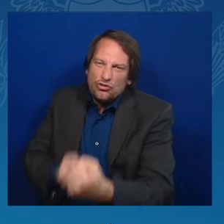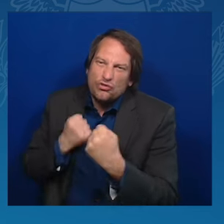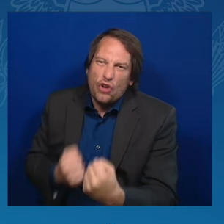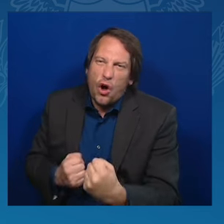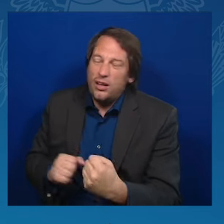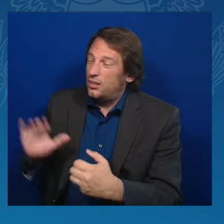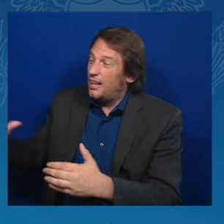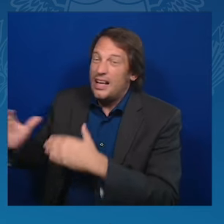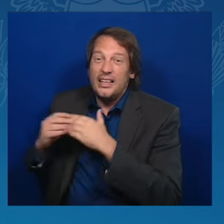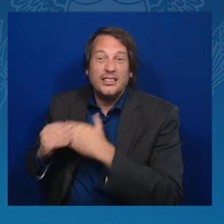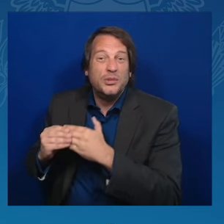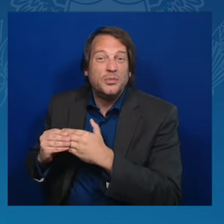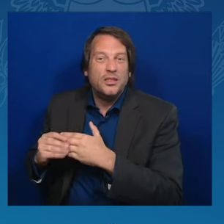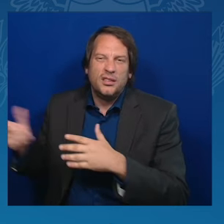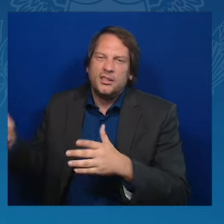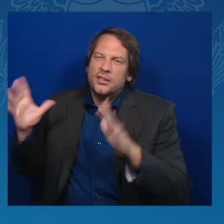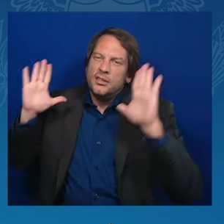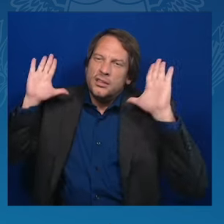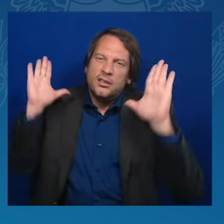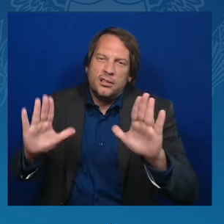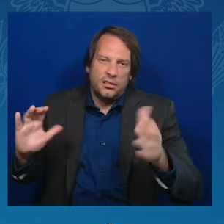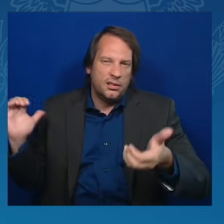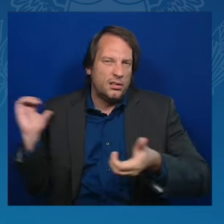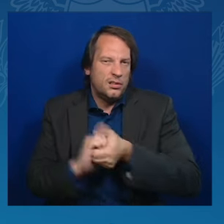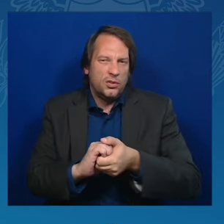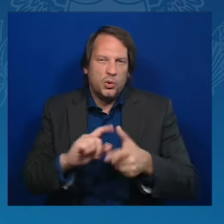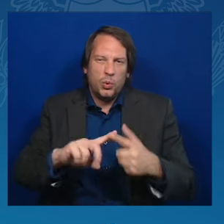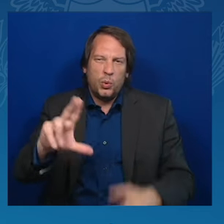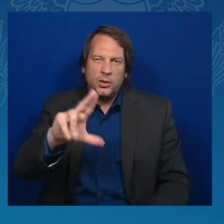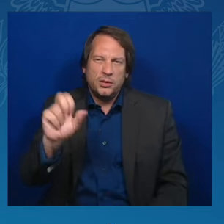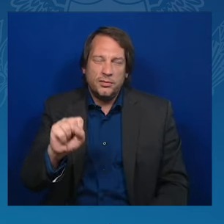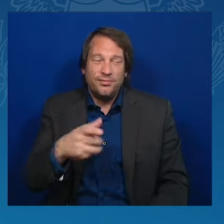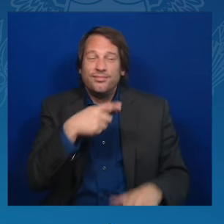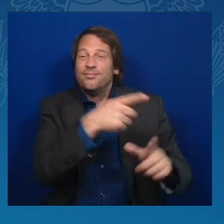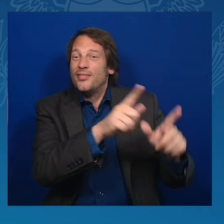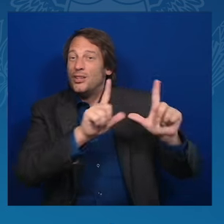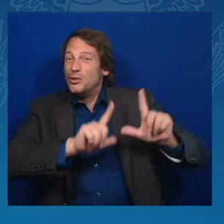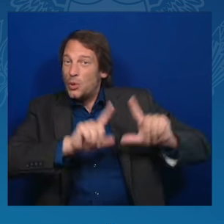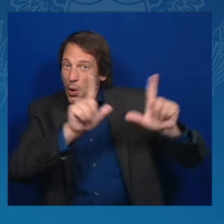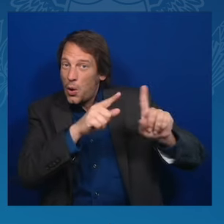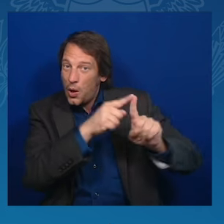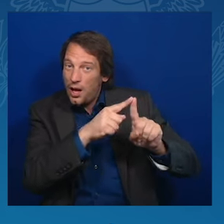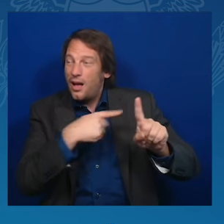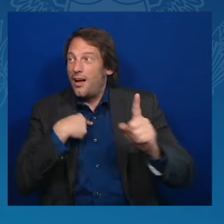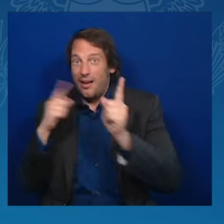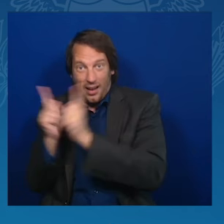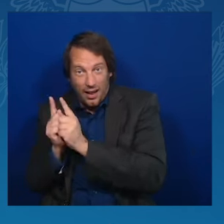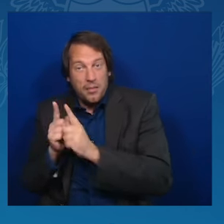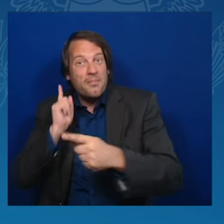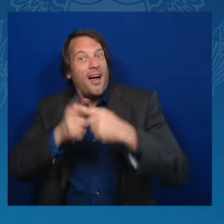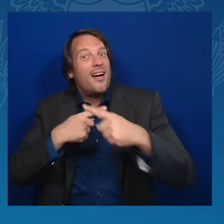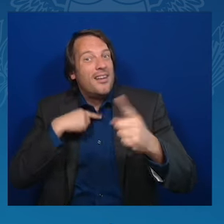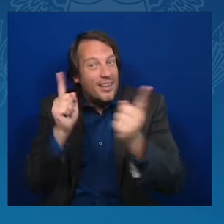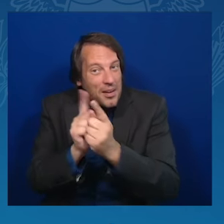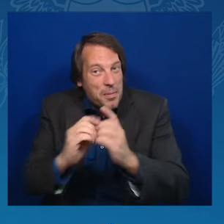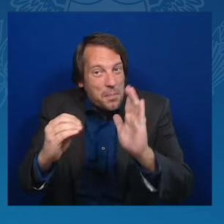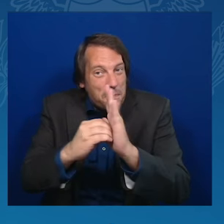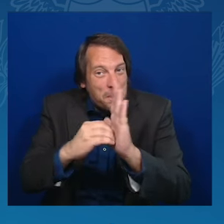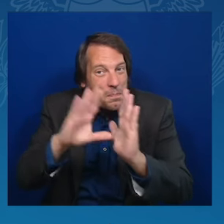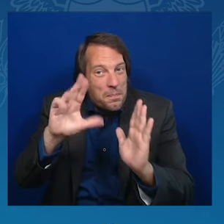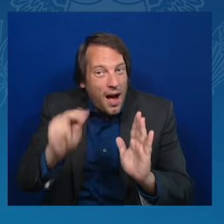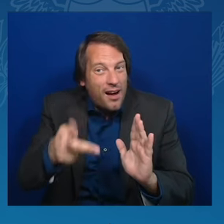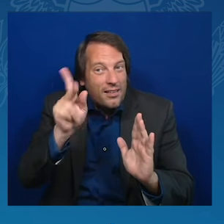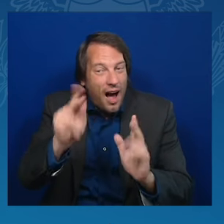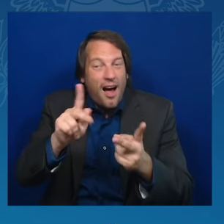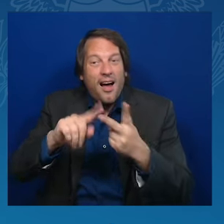to Tokyo, you and I have met in Bangkok, in Jakarta, and here in Washington at the Vice President's residence. Each visit building